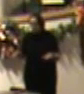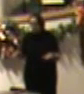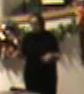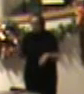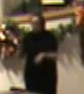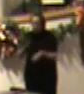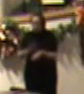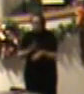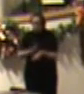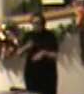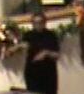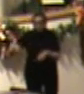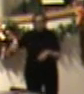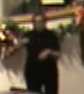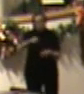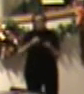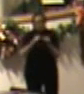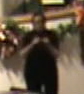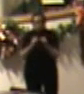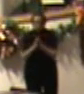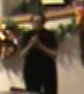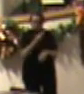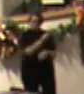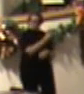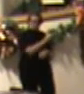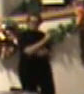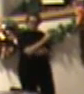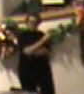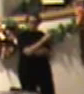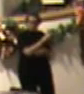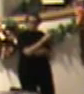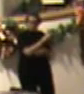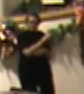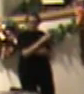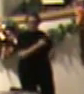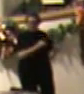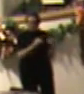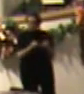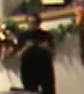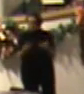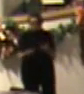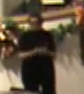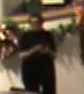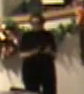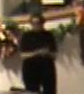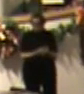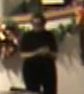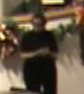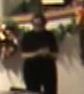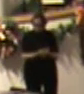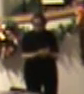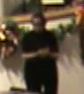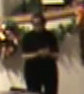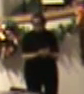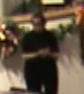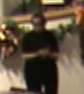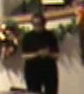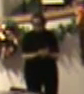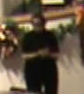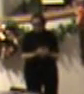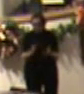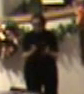Church, continue to pray for them. They're moving on. Sean's looking forward to completing his master's